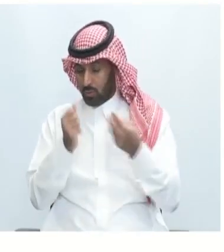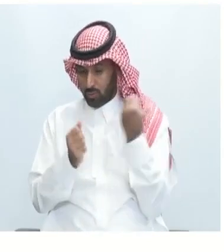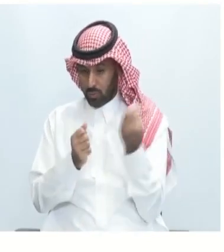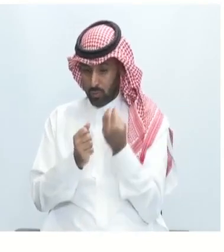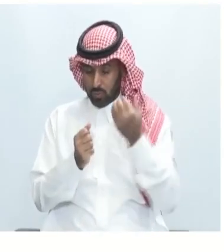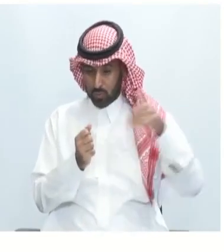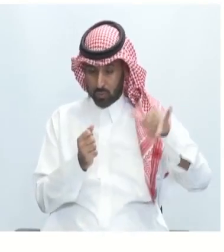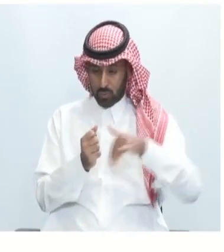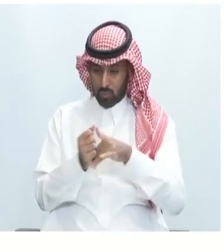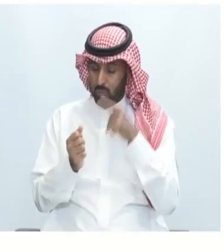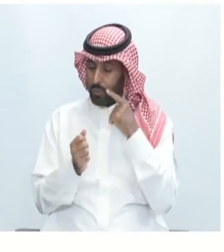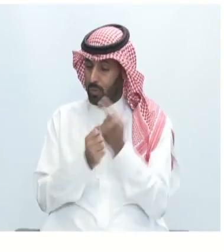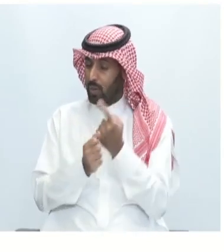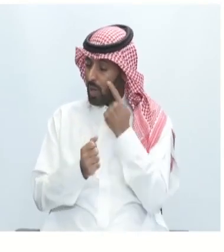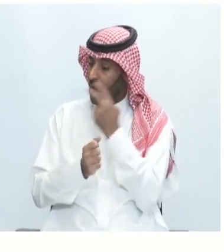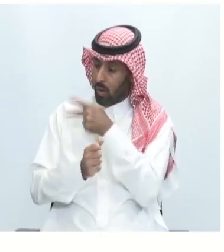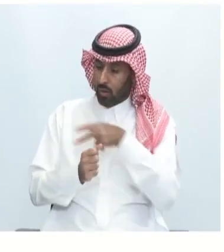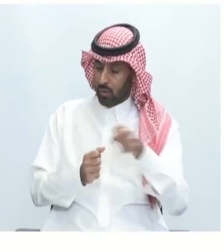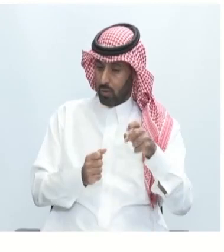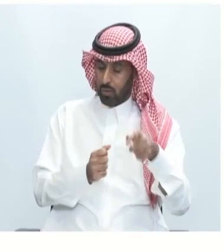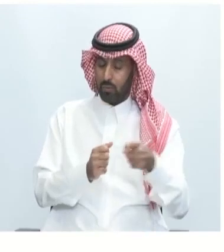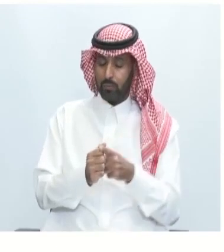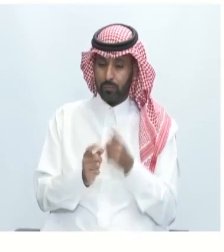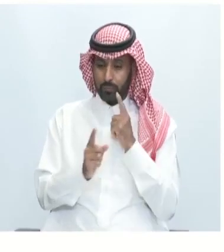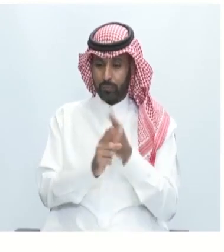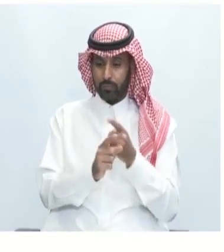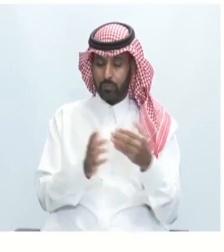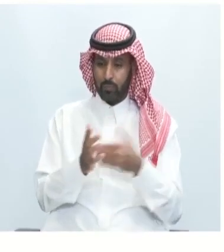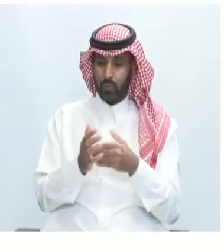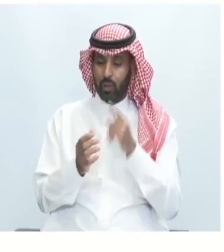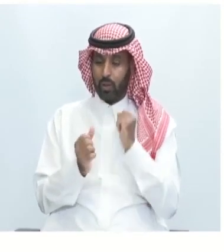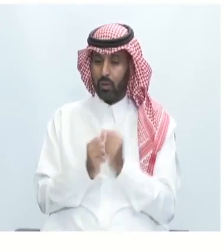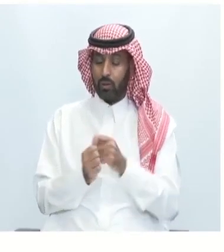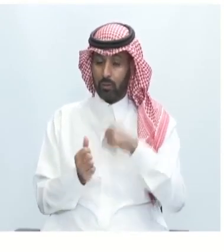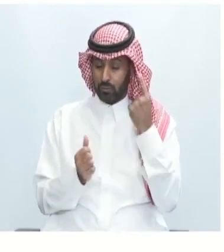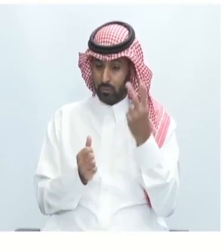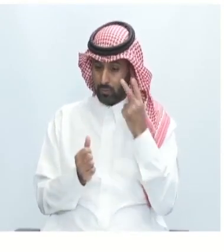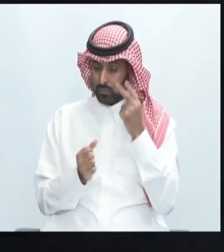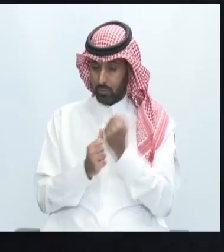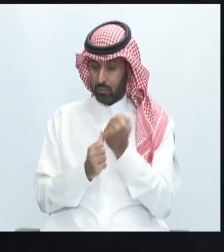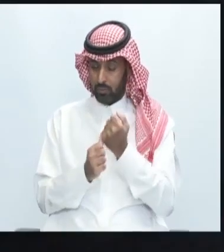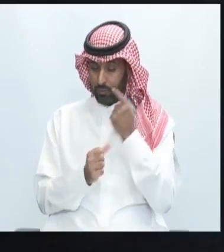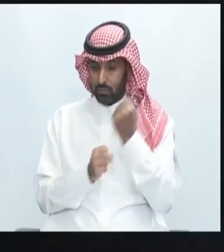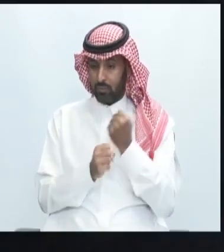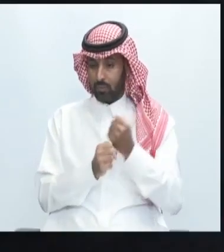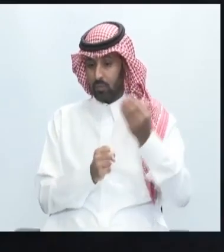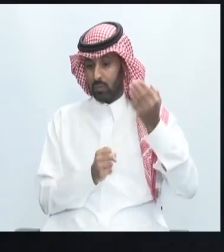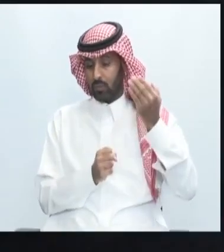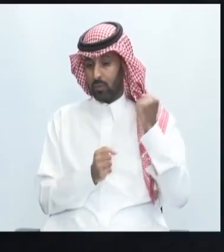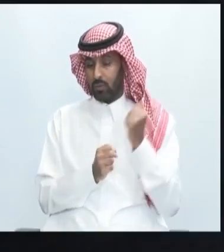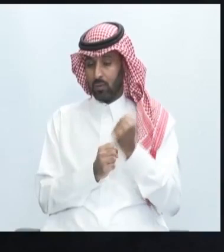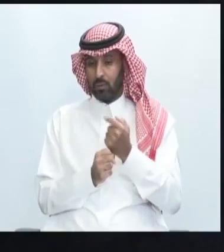already escaped by the time the police arrived. Again, the second event, we use the past